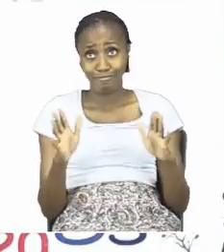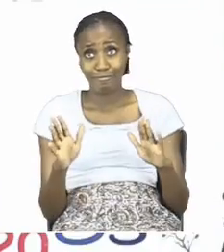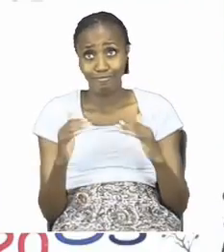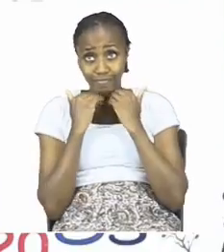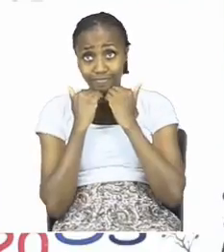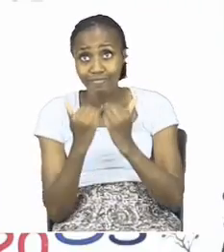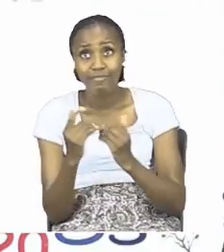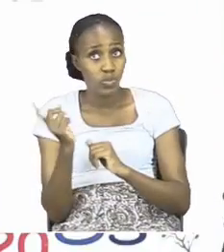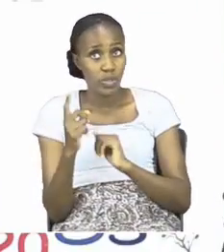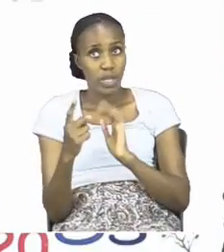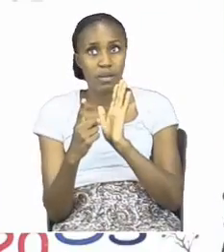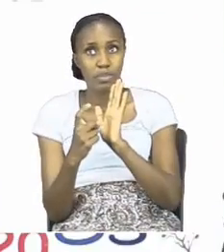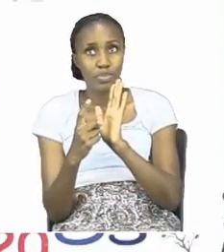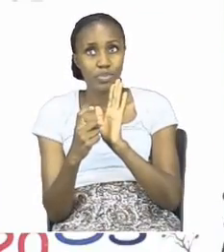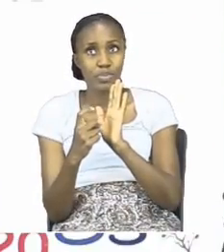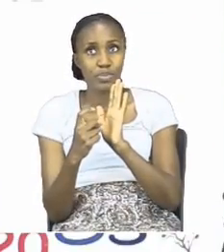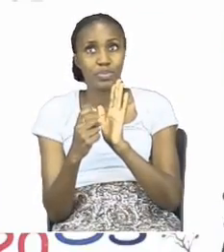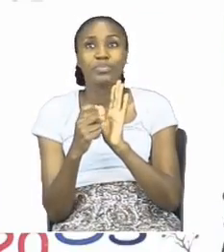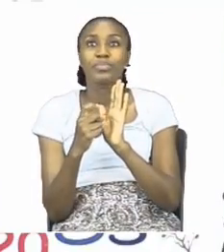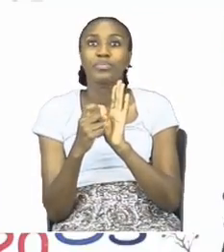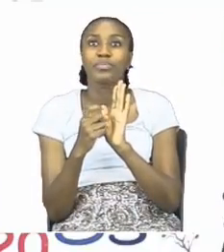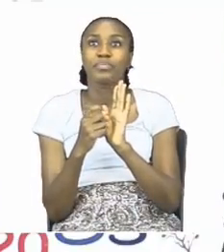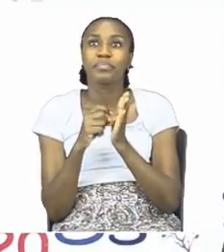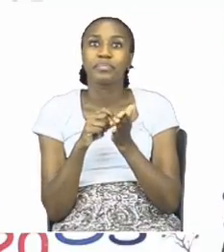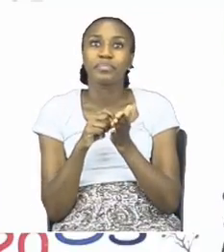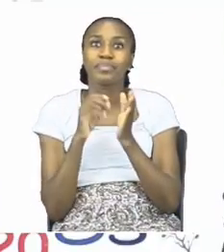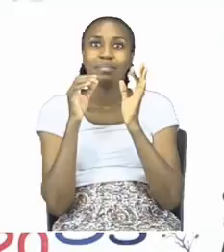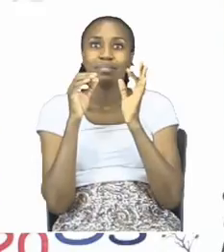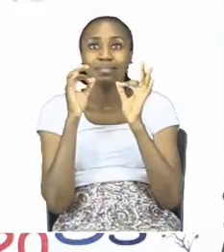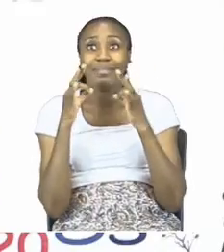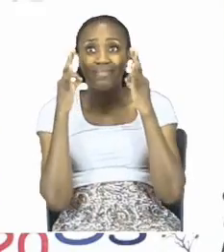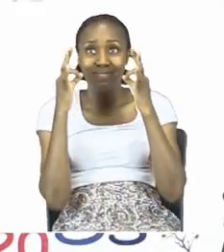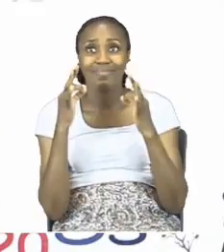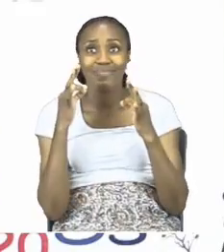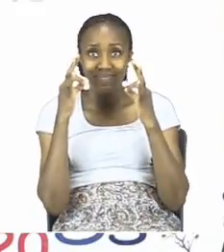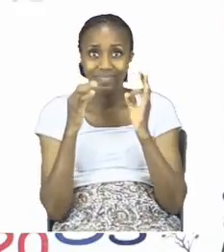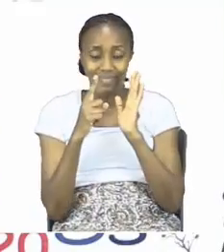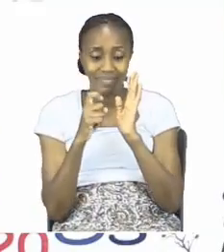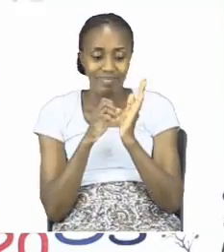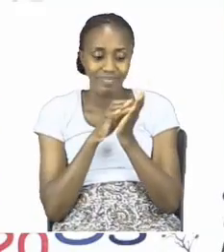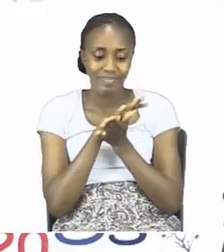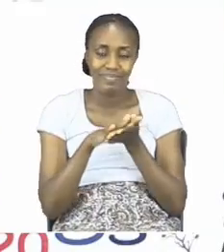us to sanitize. Today, let's sing our special sanitizing song.